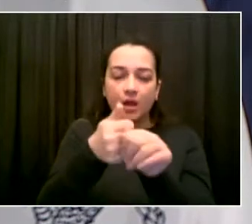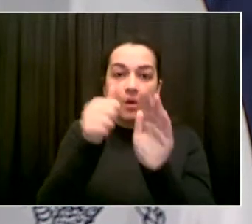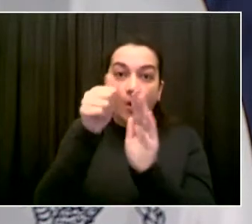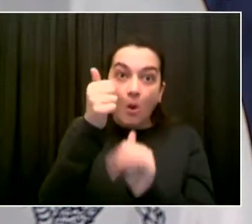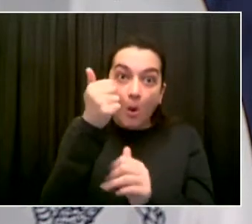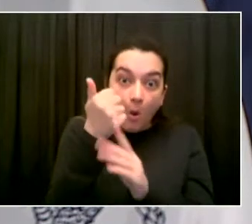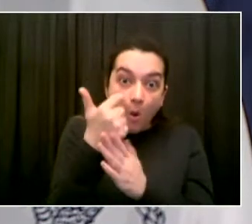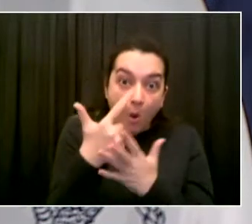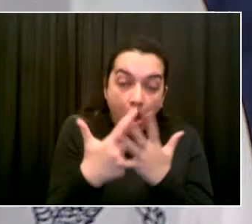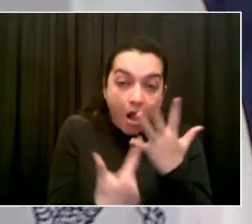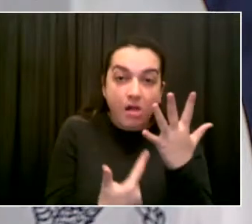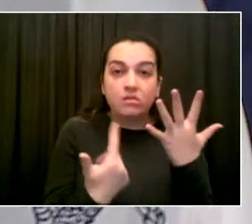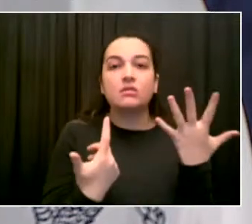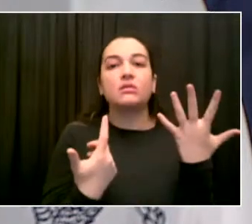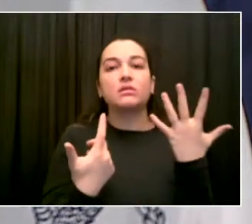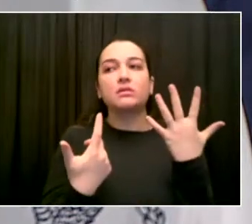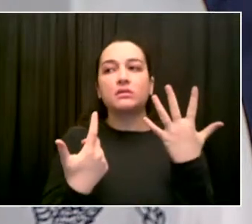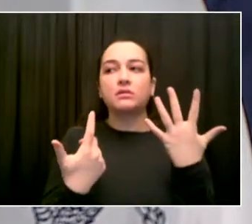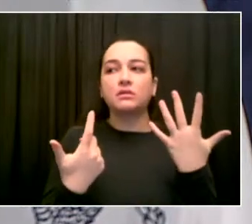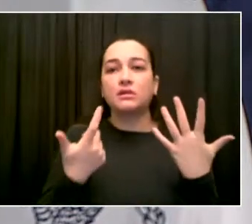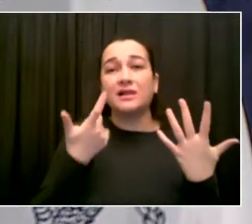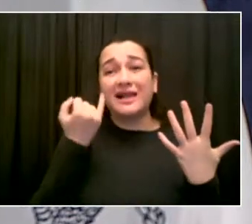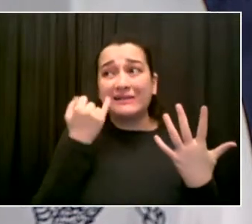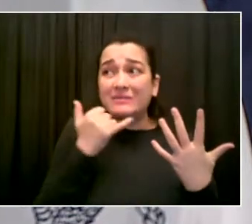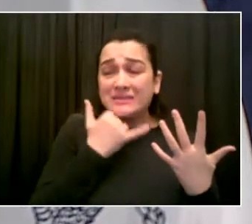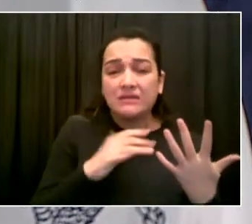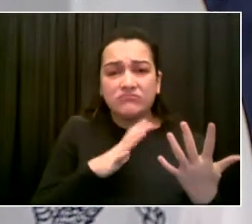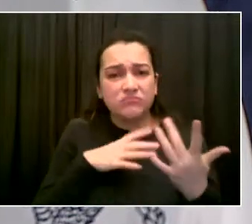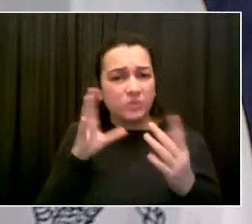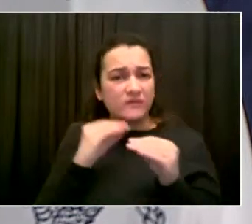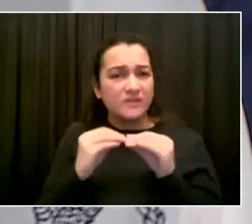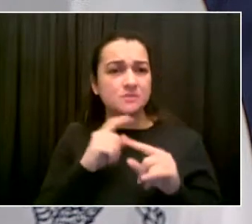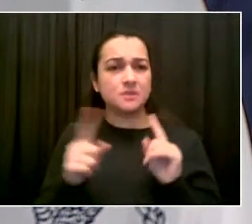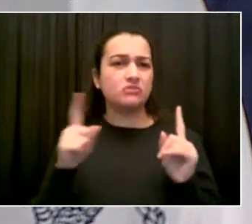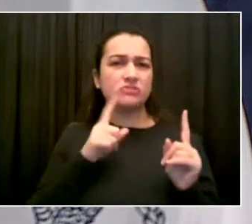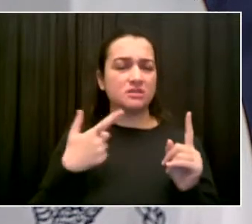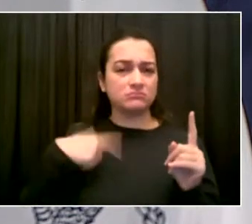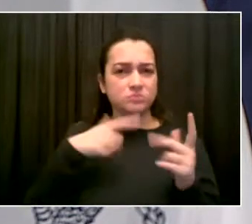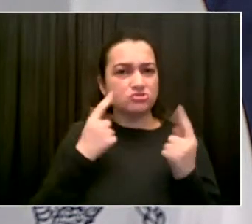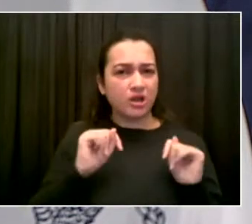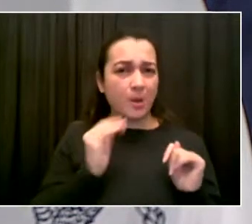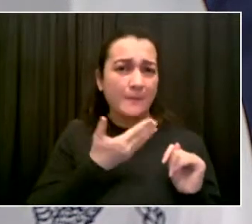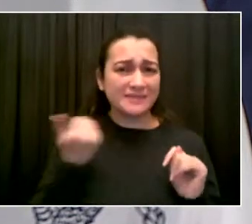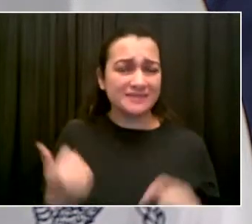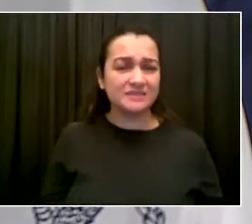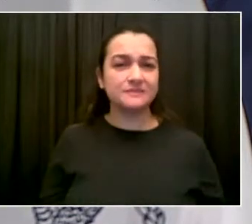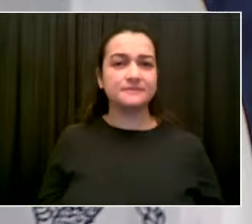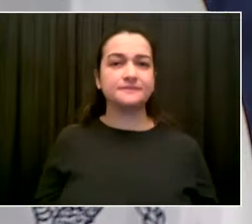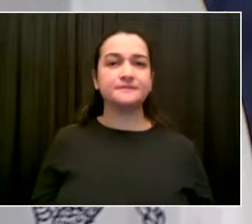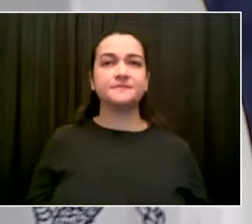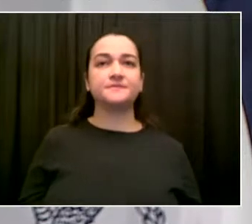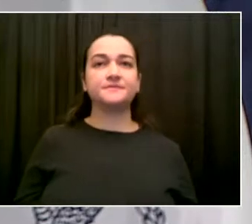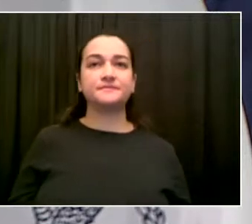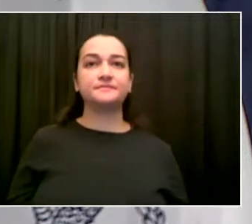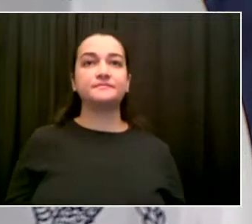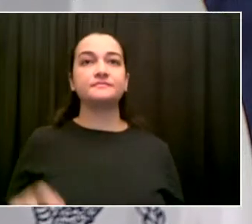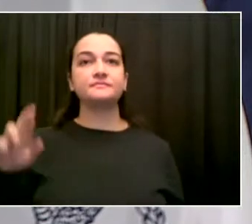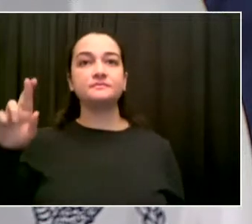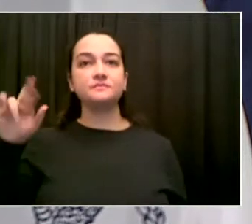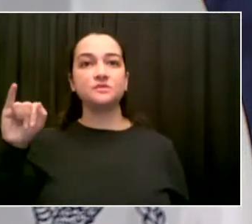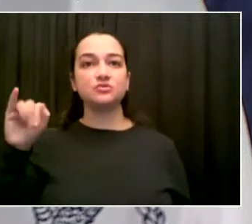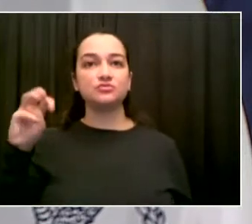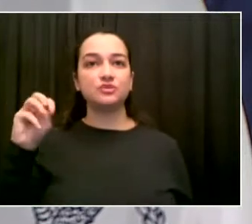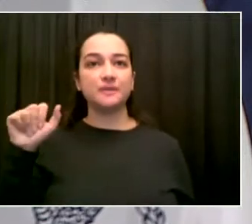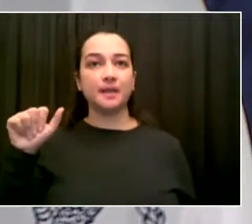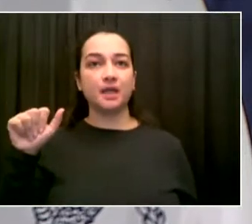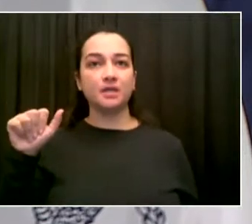Hi, everyone. How's it going today? Good. Rima, how you doing? Good, good. I'm glad to hear details on the two-case rule. So